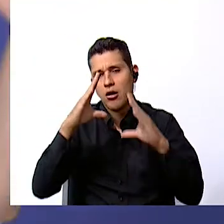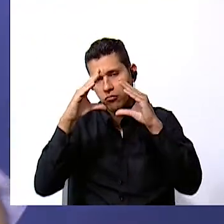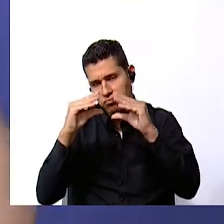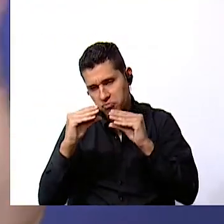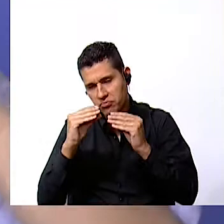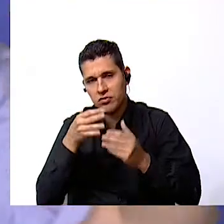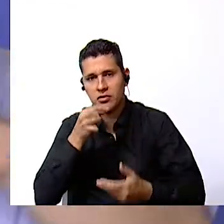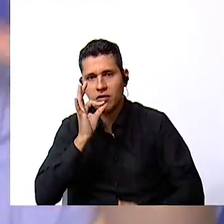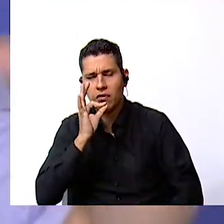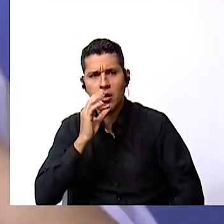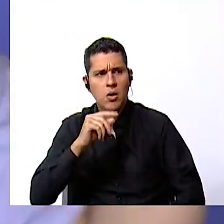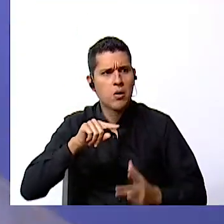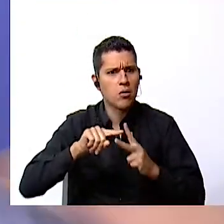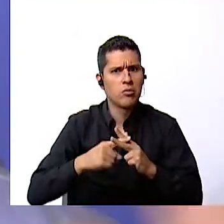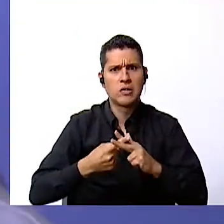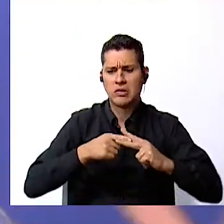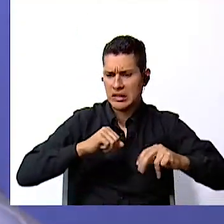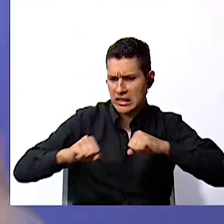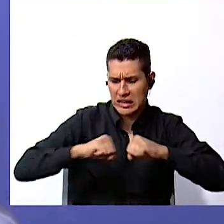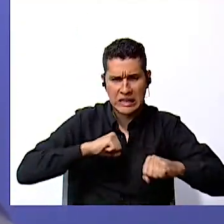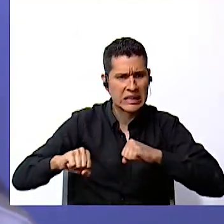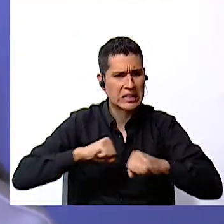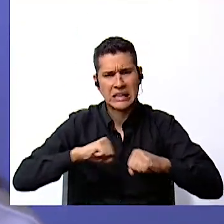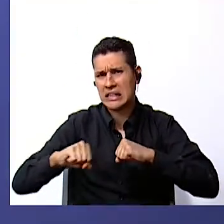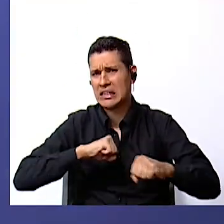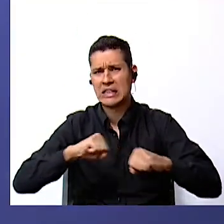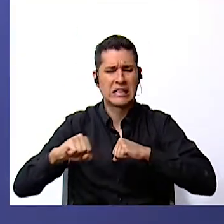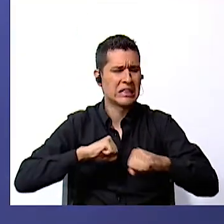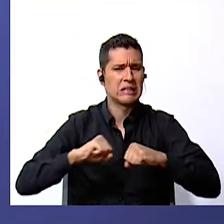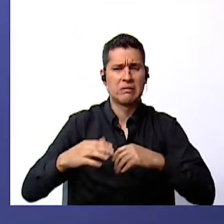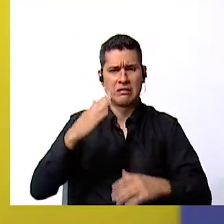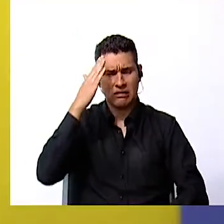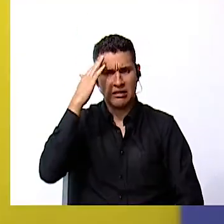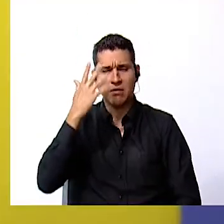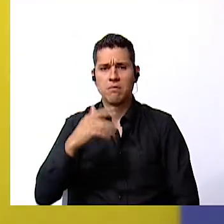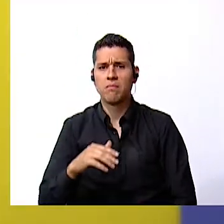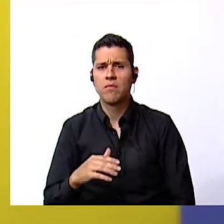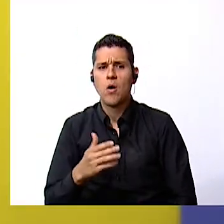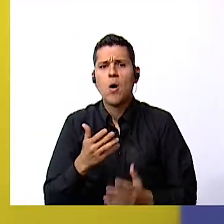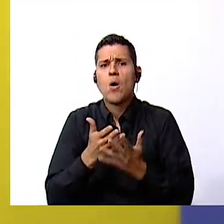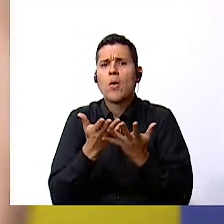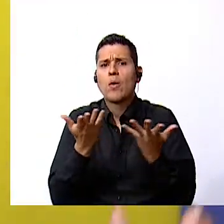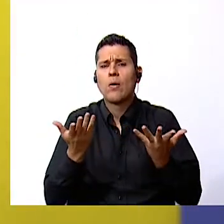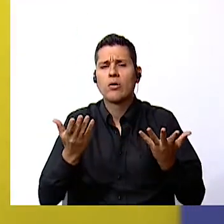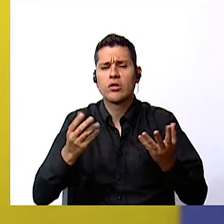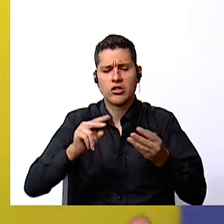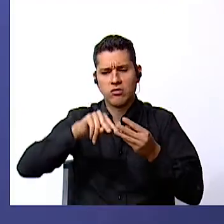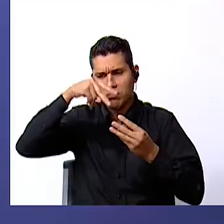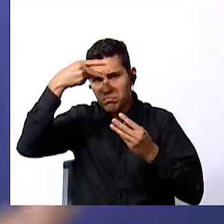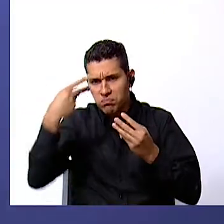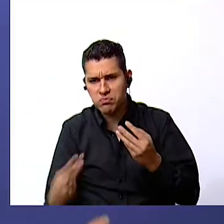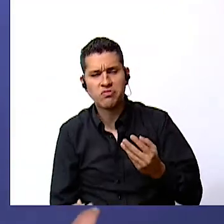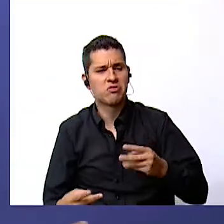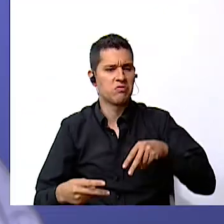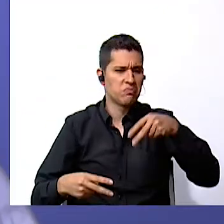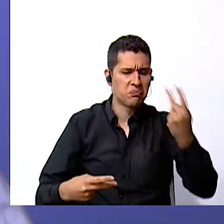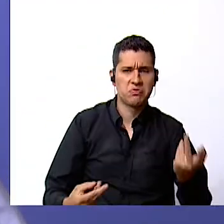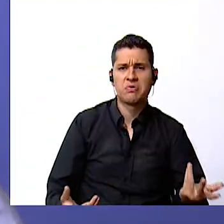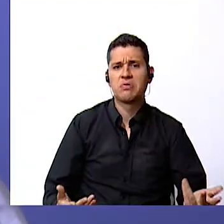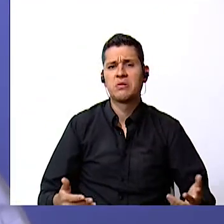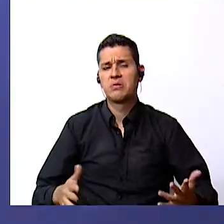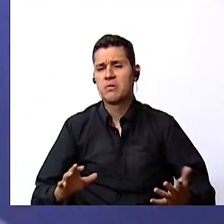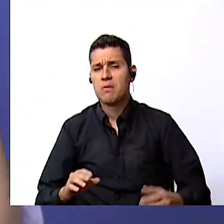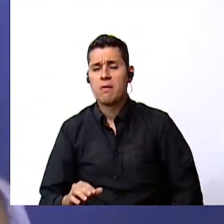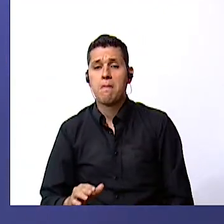the ground started shaking and moving like this, you know? Things started to fall to the ground.